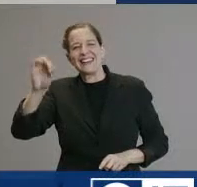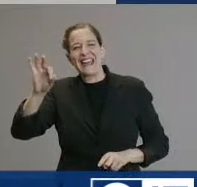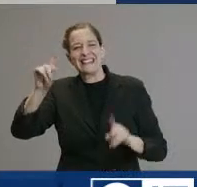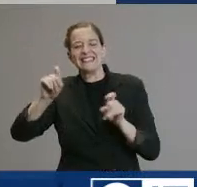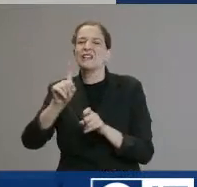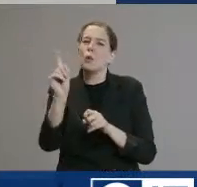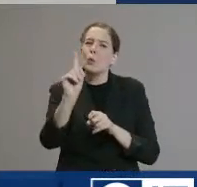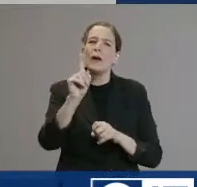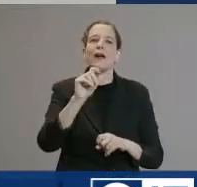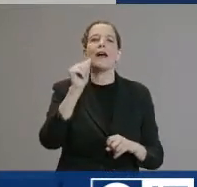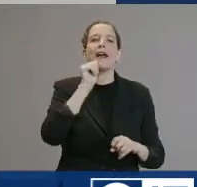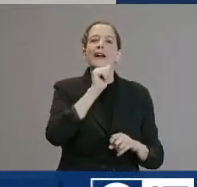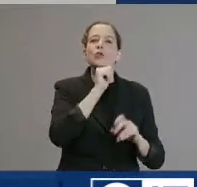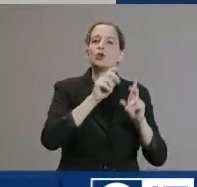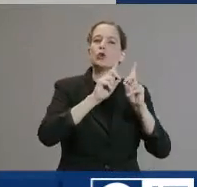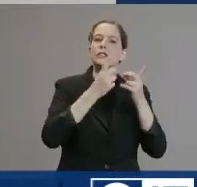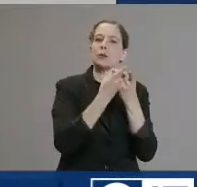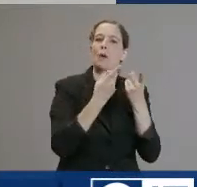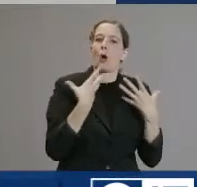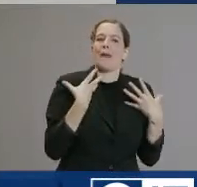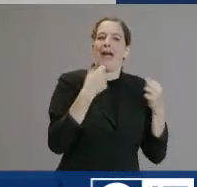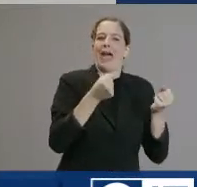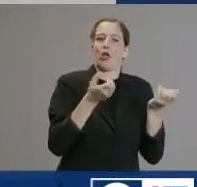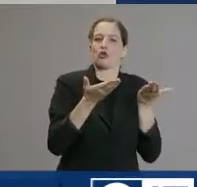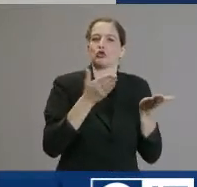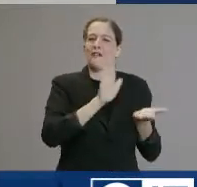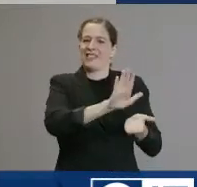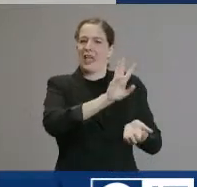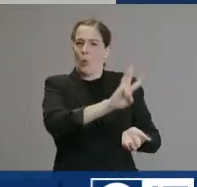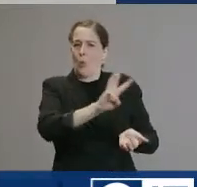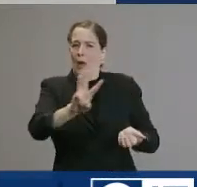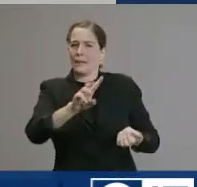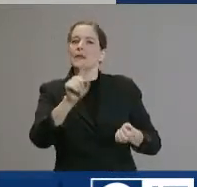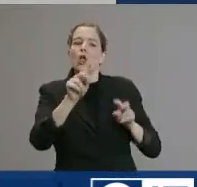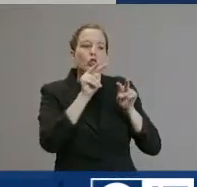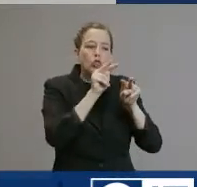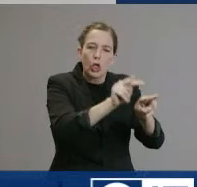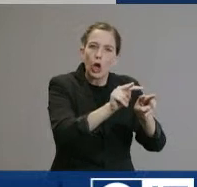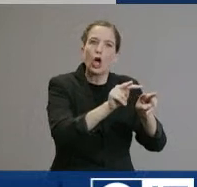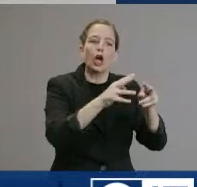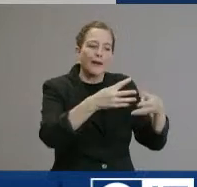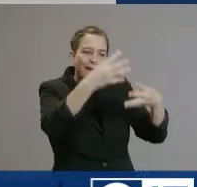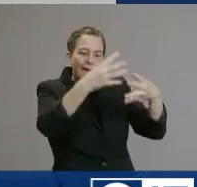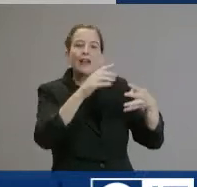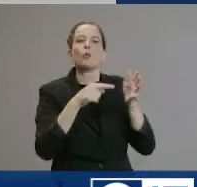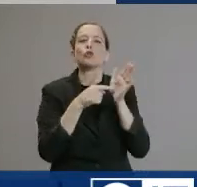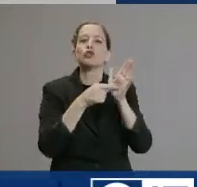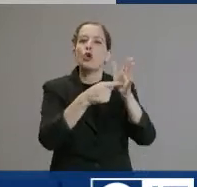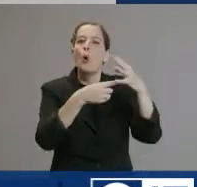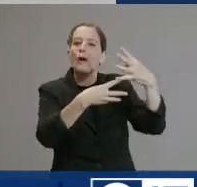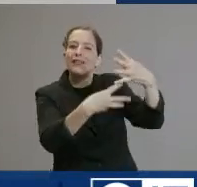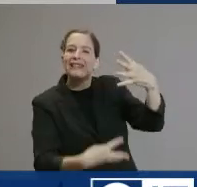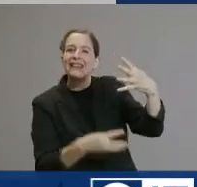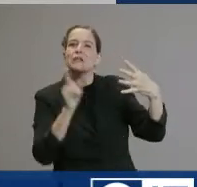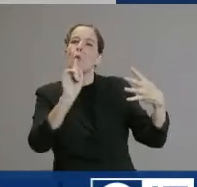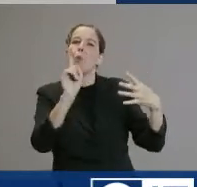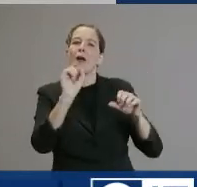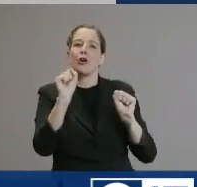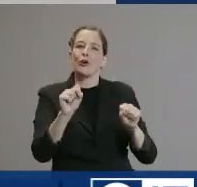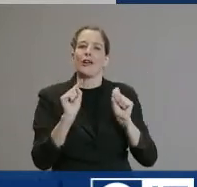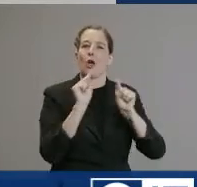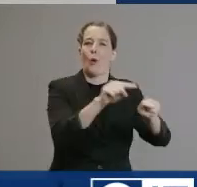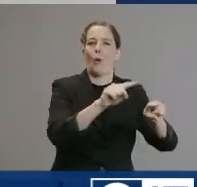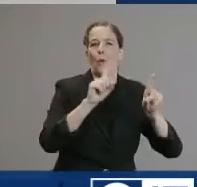sites where you can go get tested. While at the beginning we had a supply chain issue with getting the testing